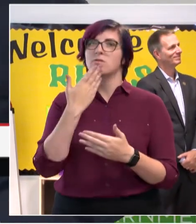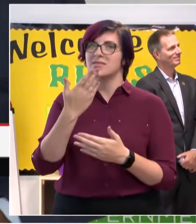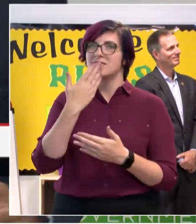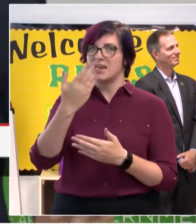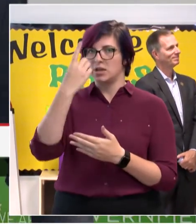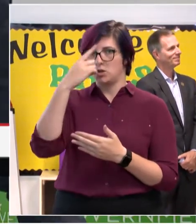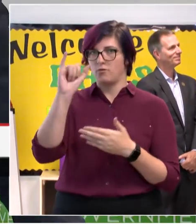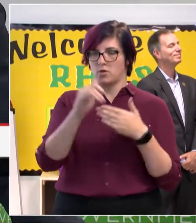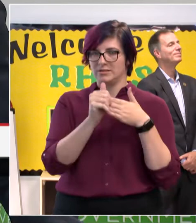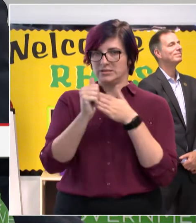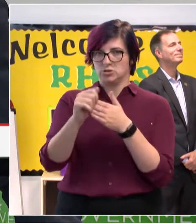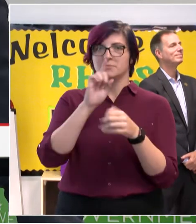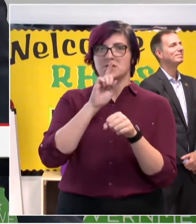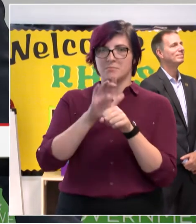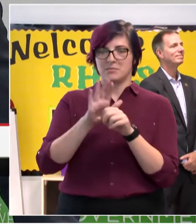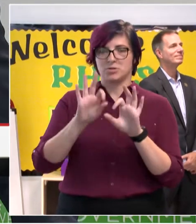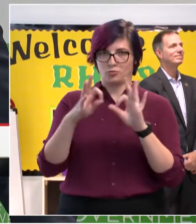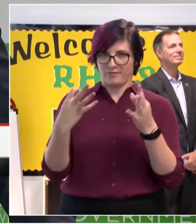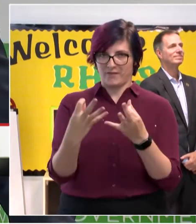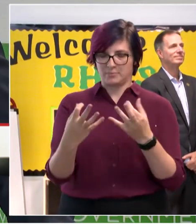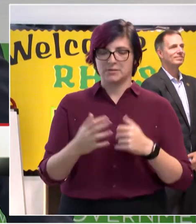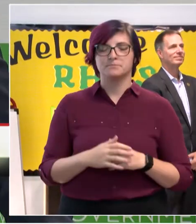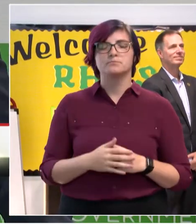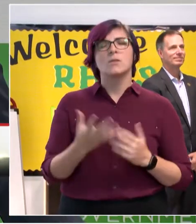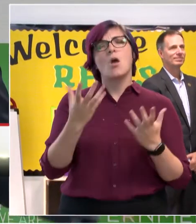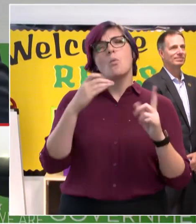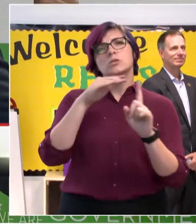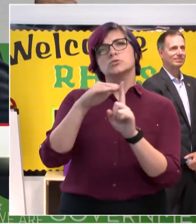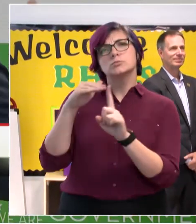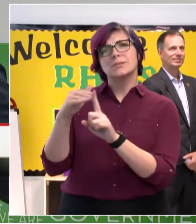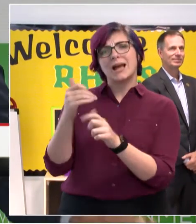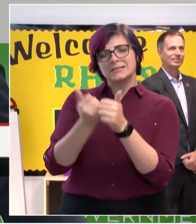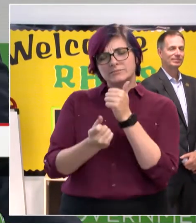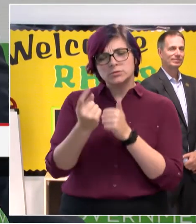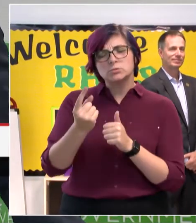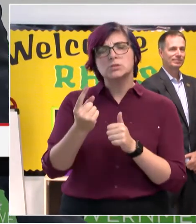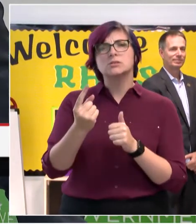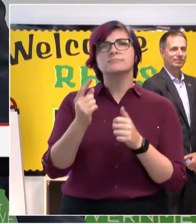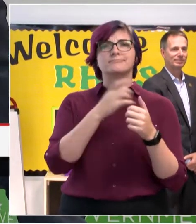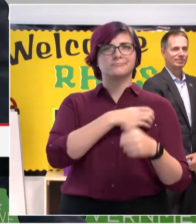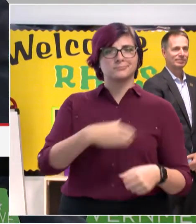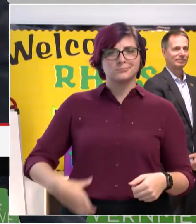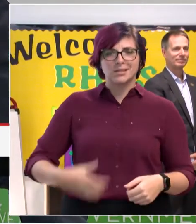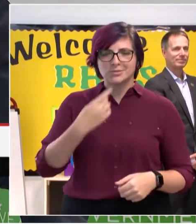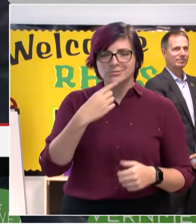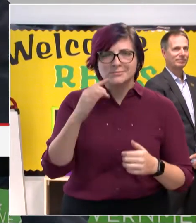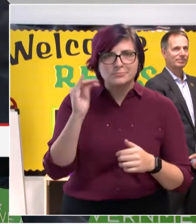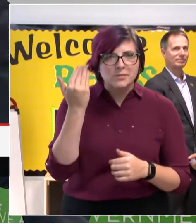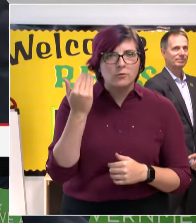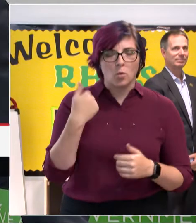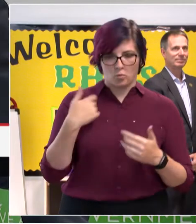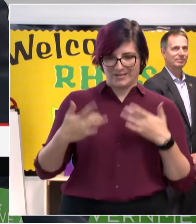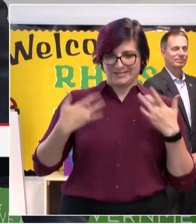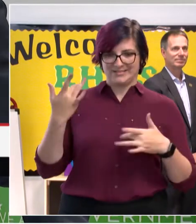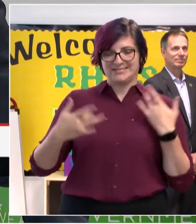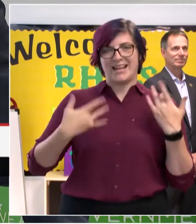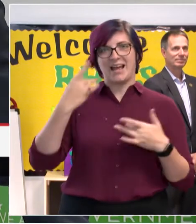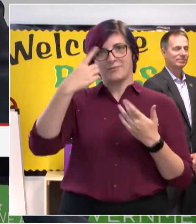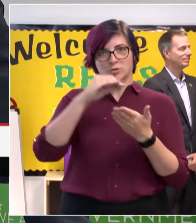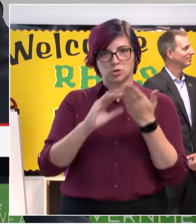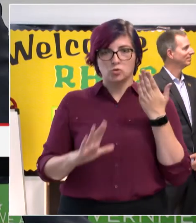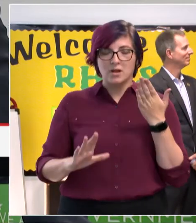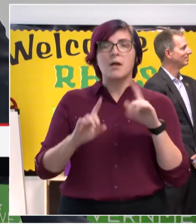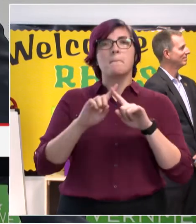our families. I do want to remind everyone, as the mayor said earlier, we're excited to receive students, but our doors are still